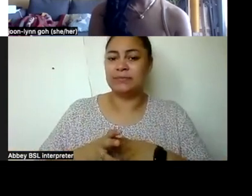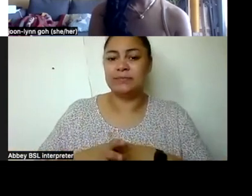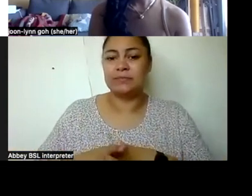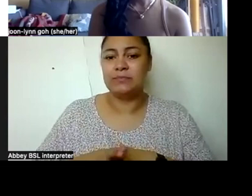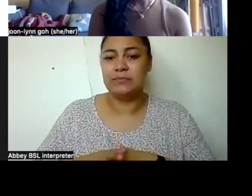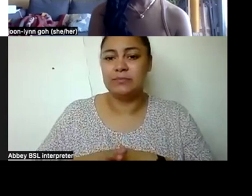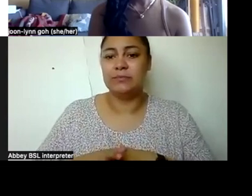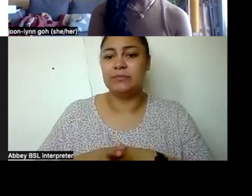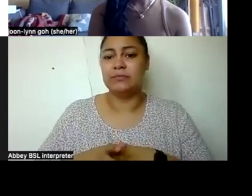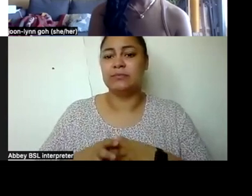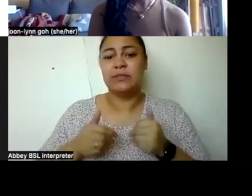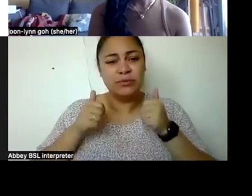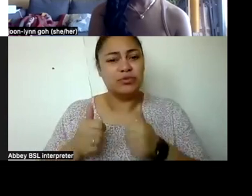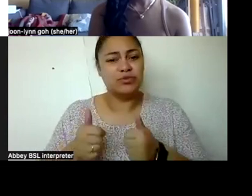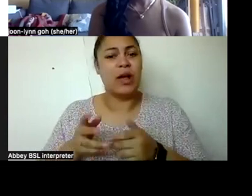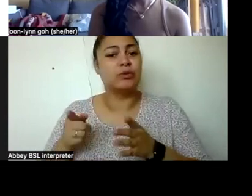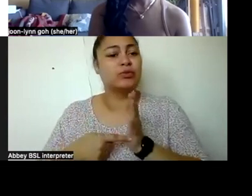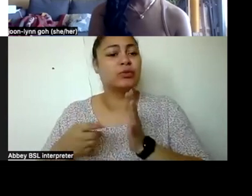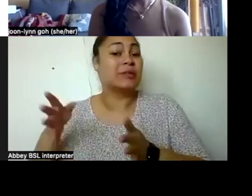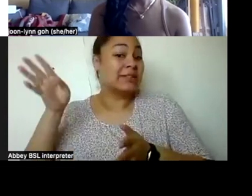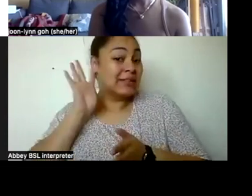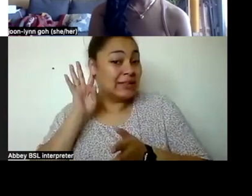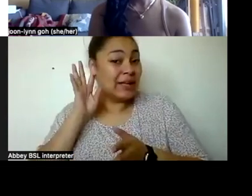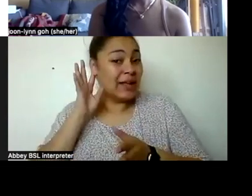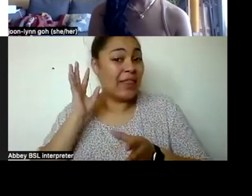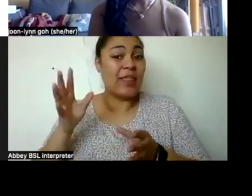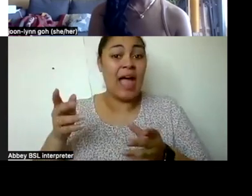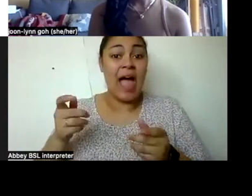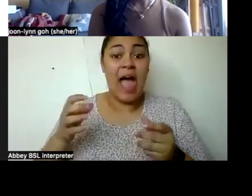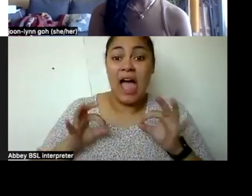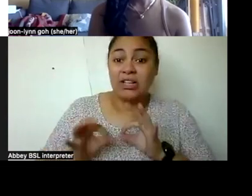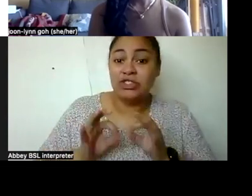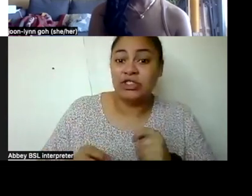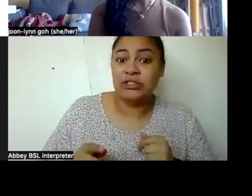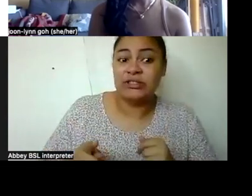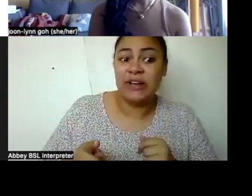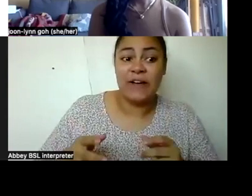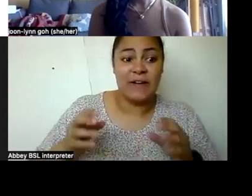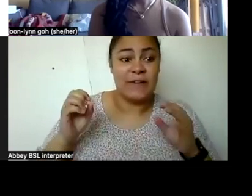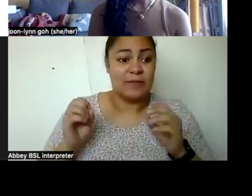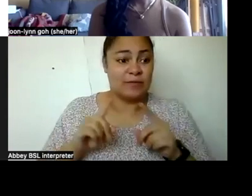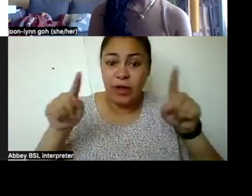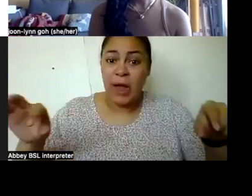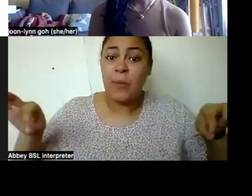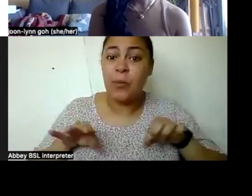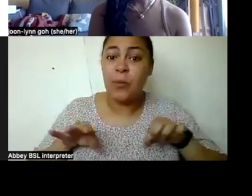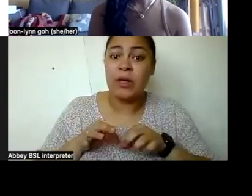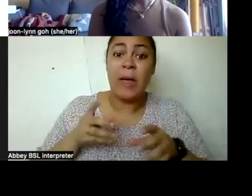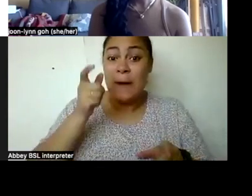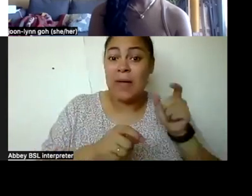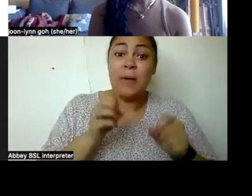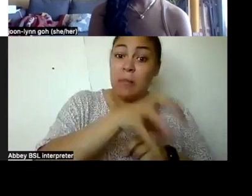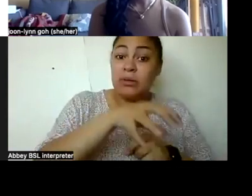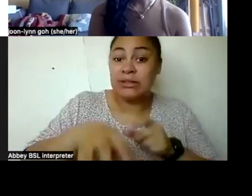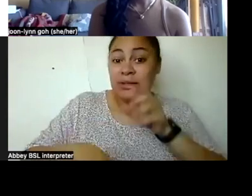So it was great to hear some of the actions and frameworks, networks that people are already putting in place. And